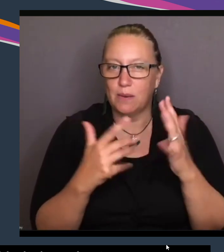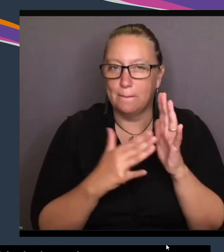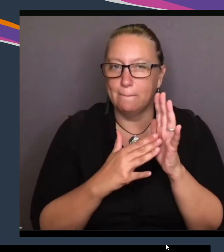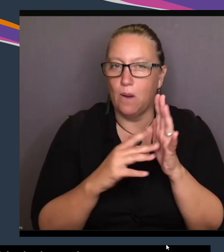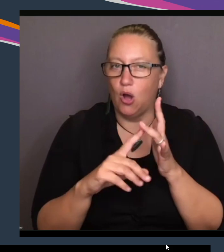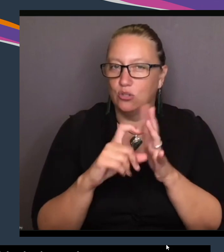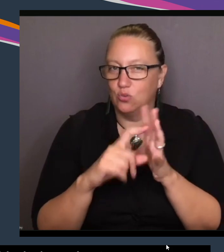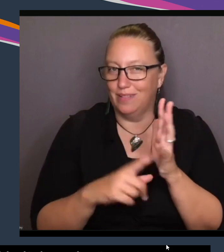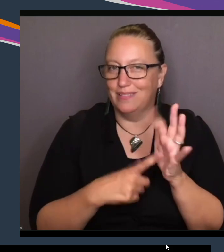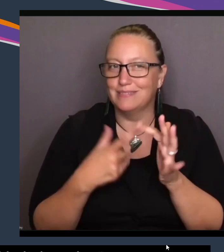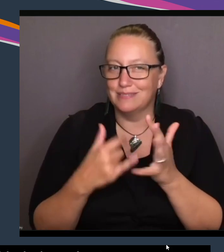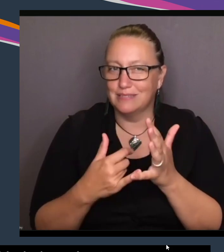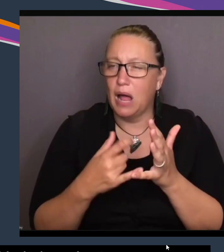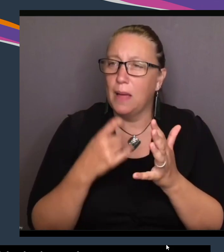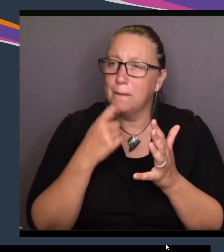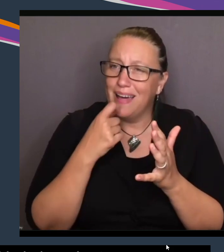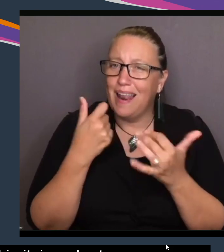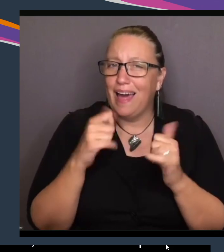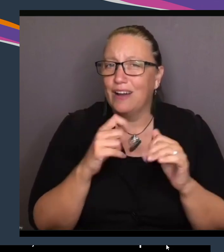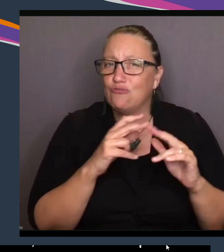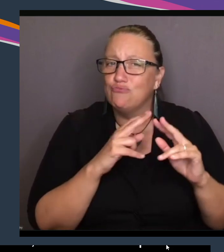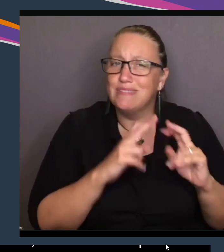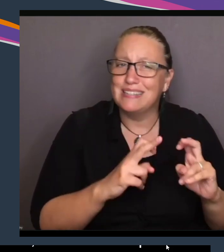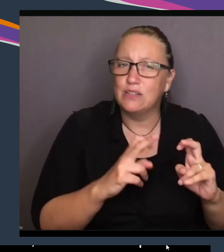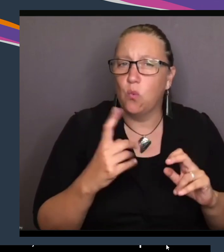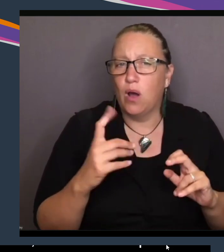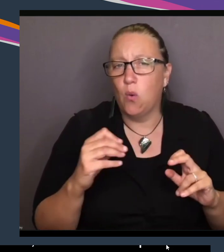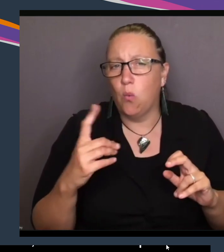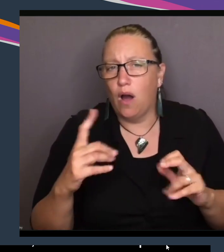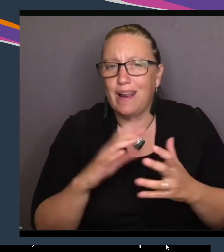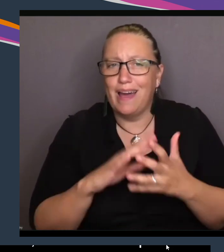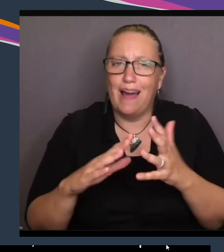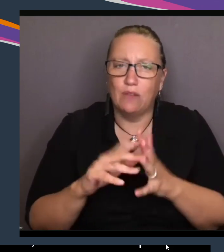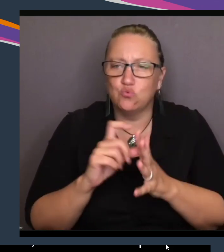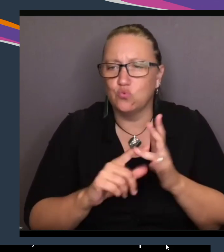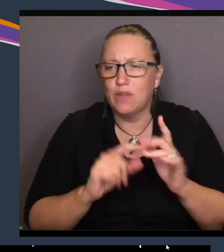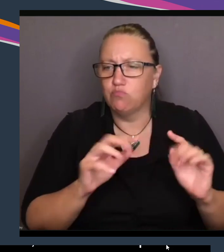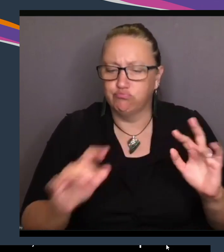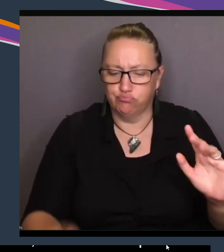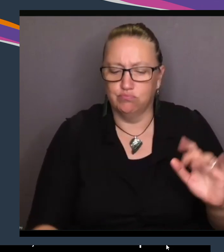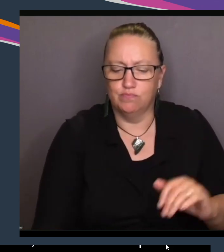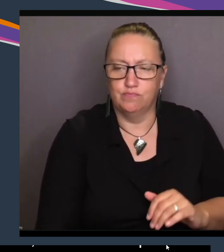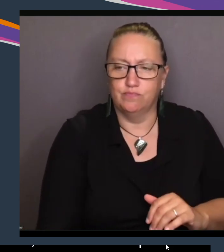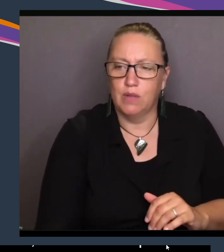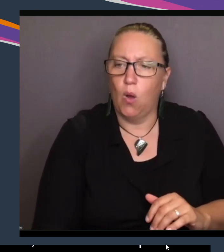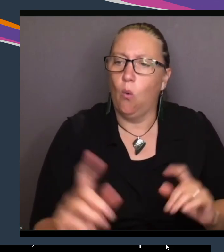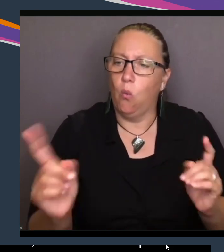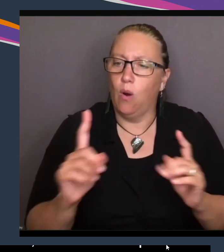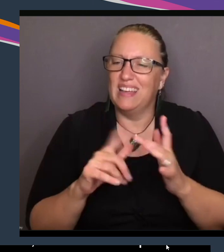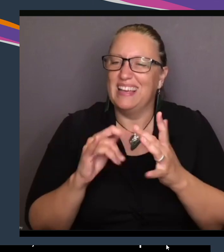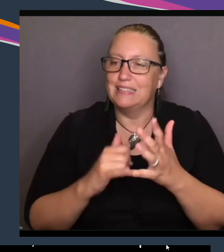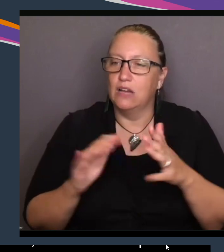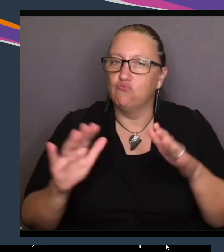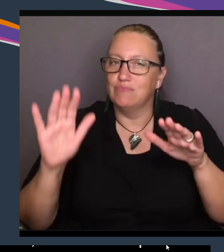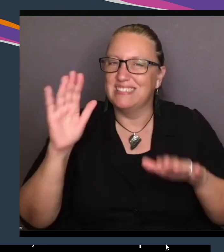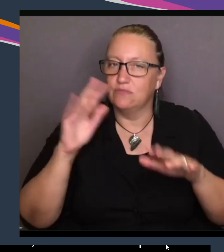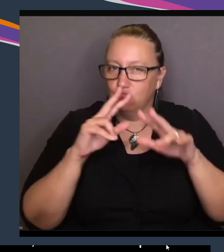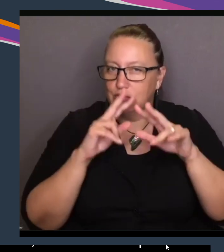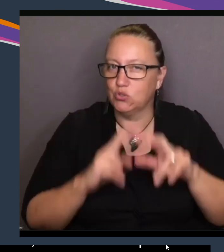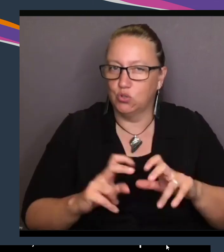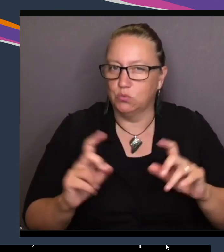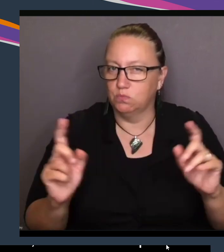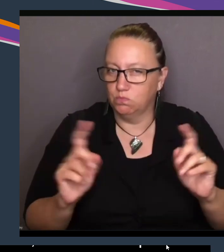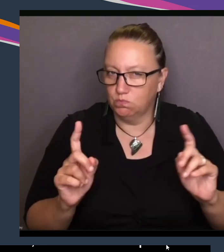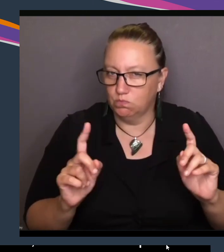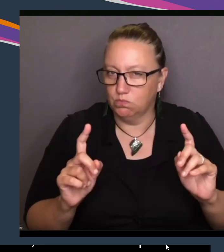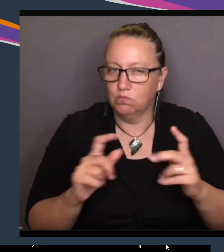and it goes on a bit of a research 101 journey. So we start off with what a citizen researcher might be and what some of the roles you